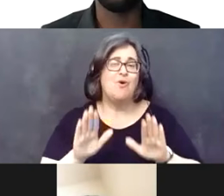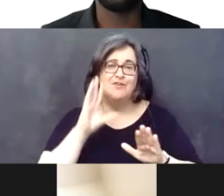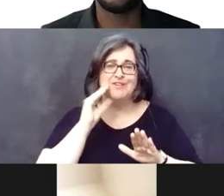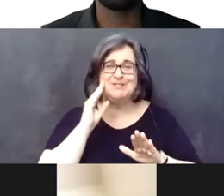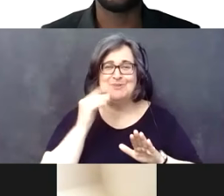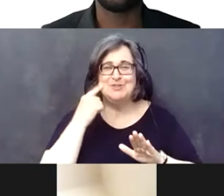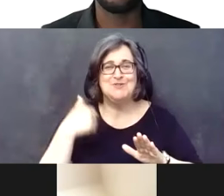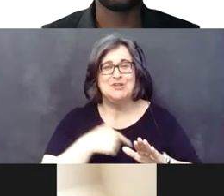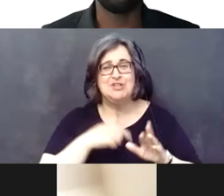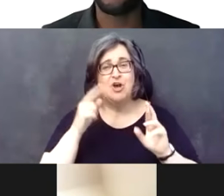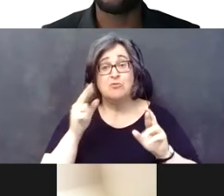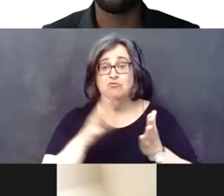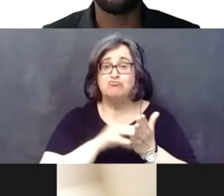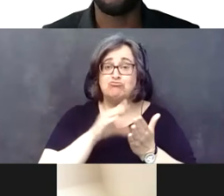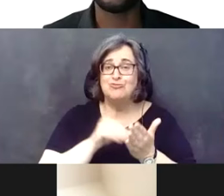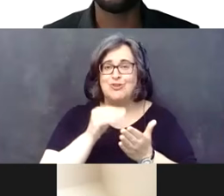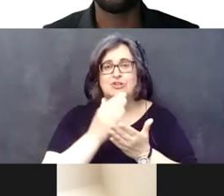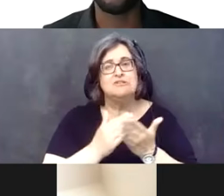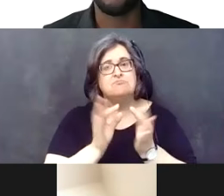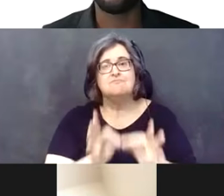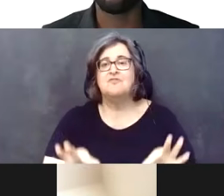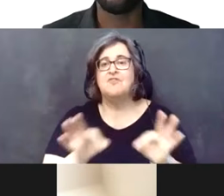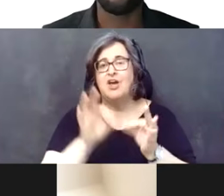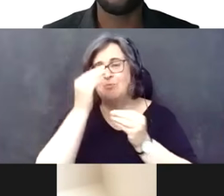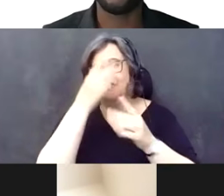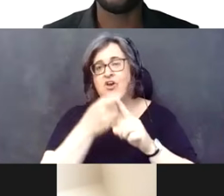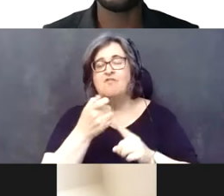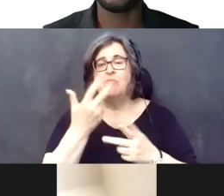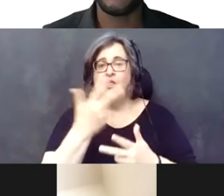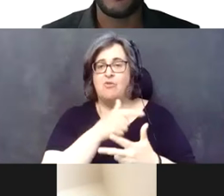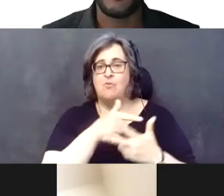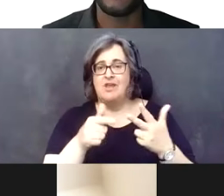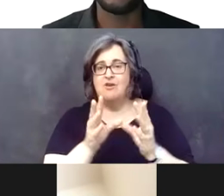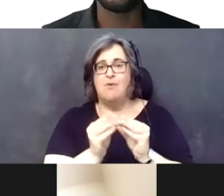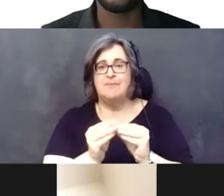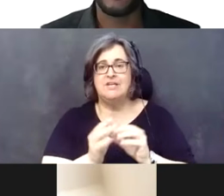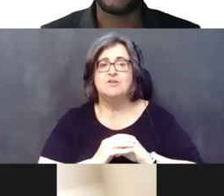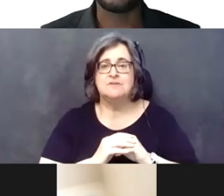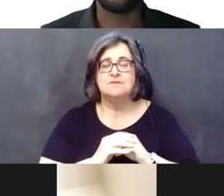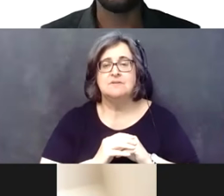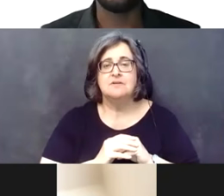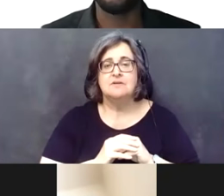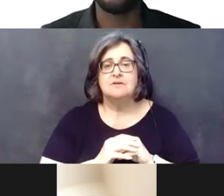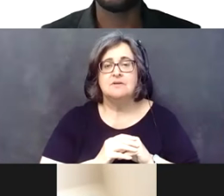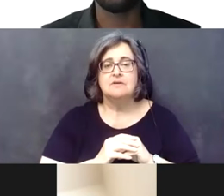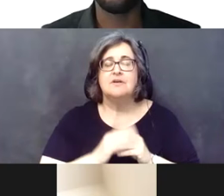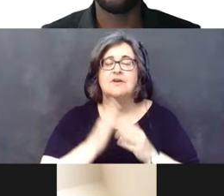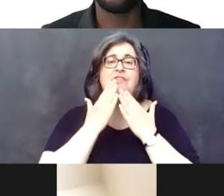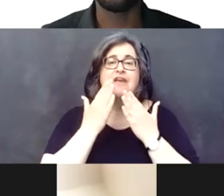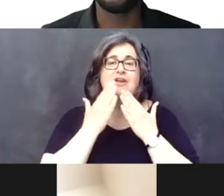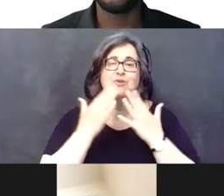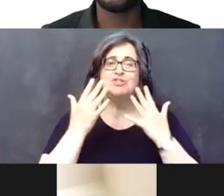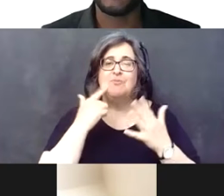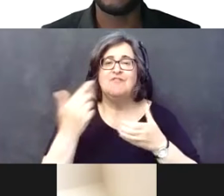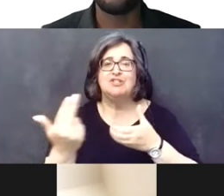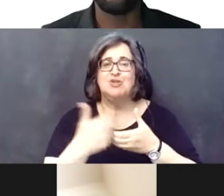you all have taken away some valuable information from all three of our webinars. And I thank you so much for